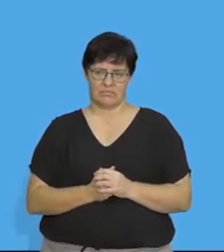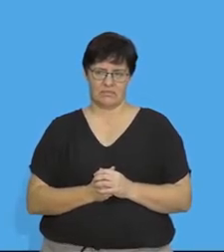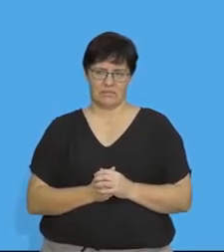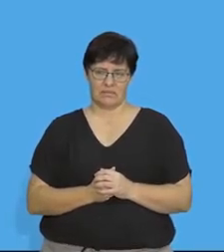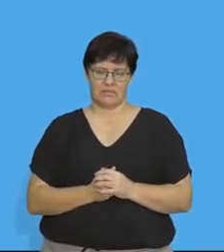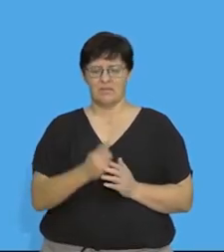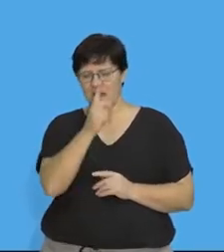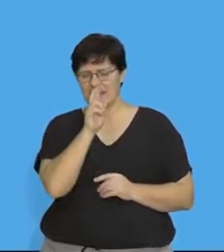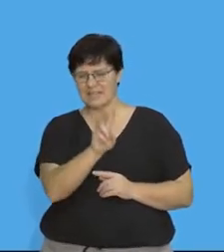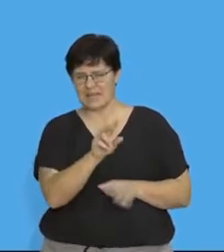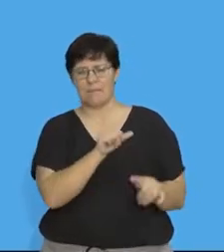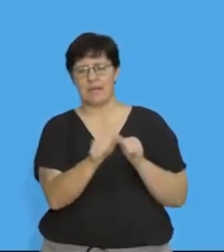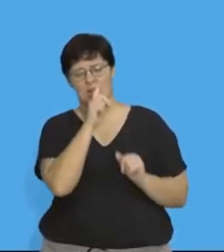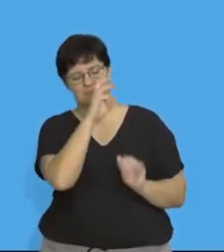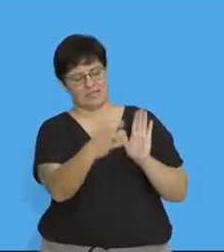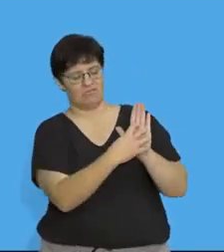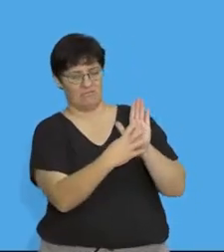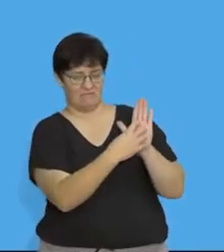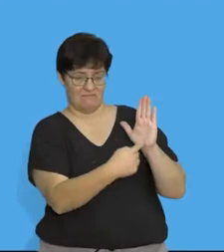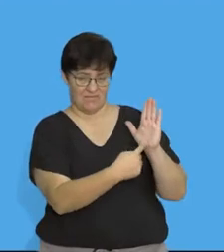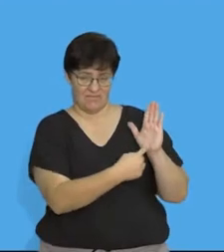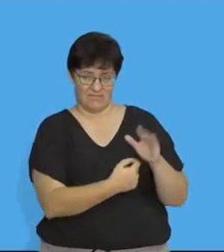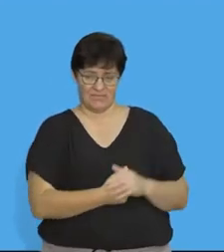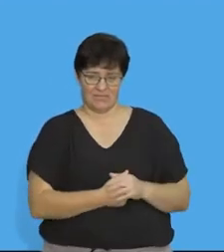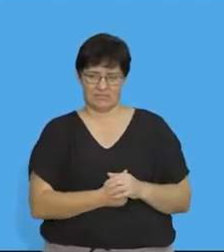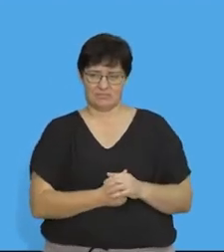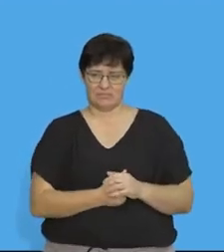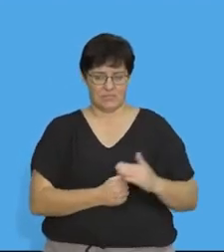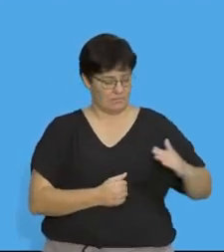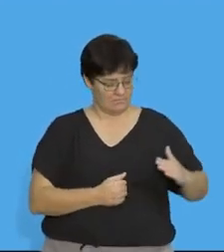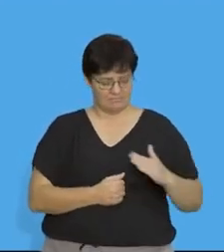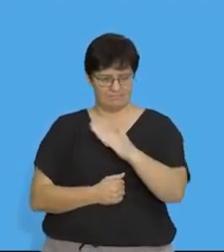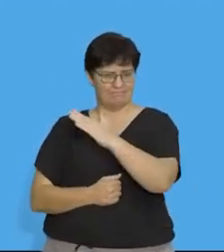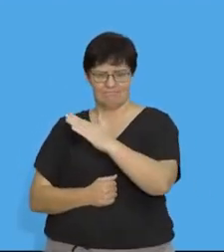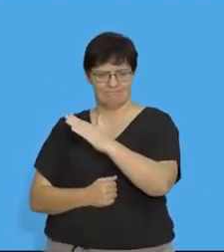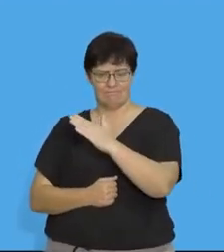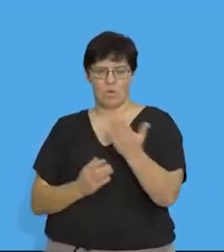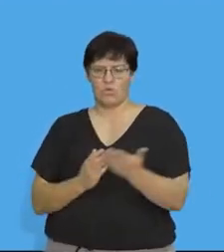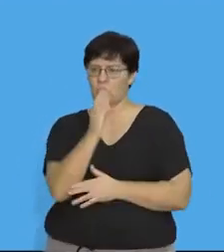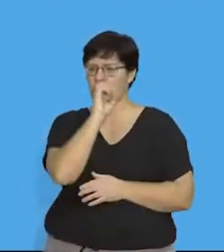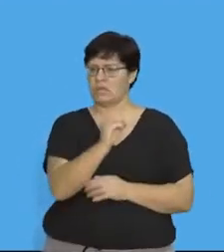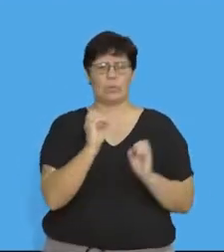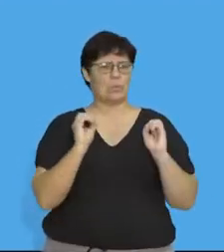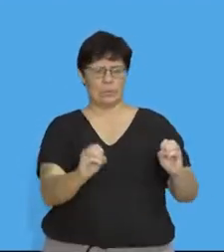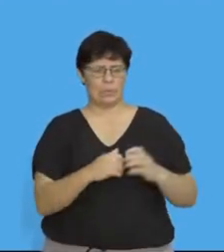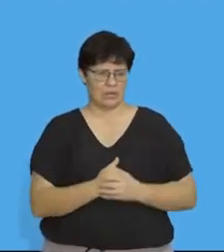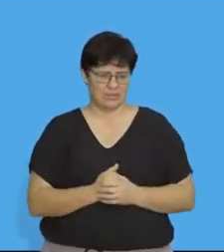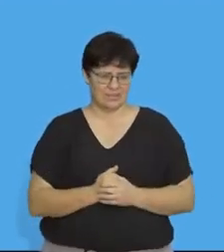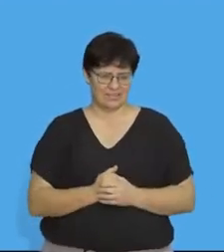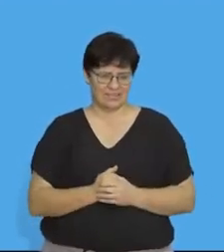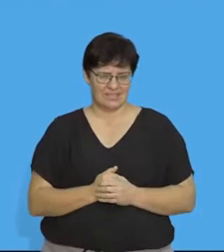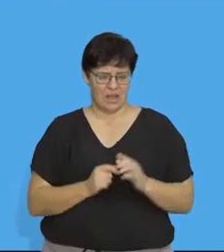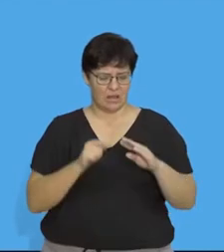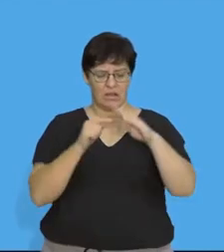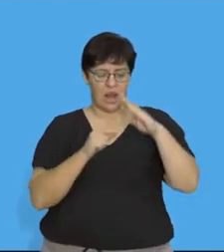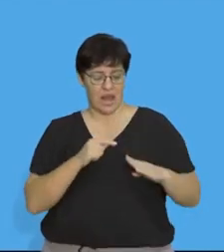It's even better if we look at the graph. On this graph, you can see that the points don't really fall on the straight